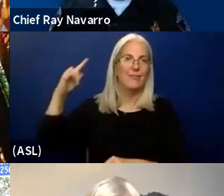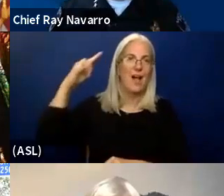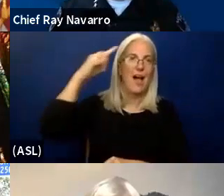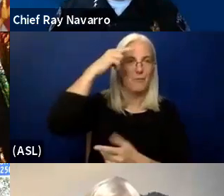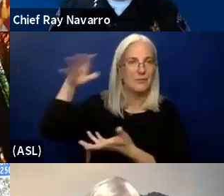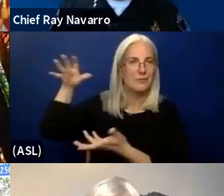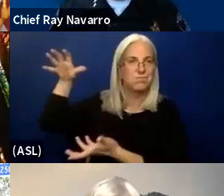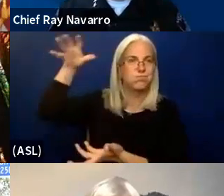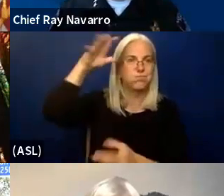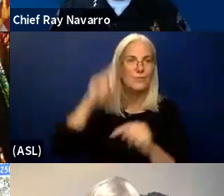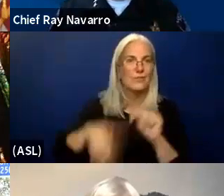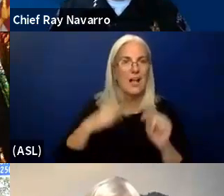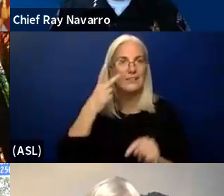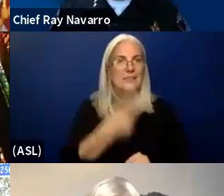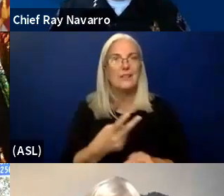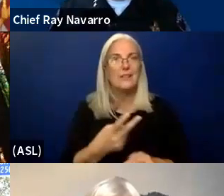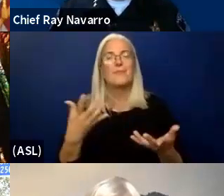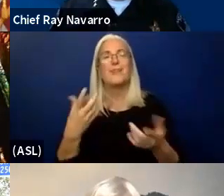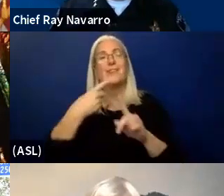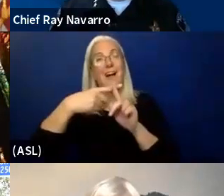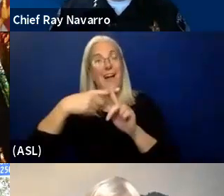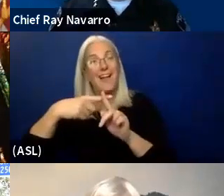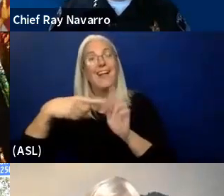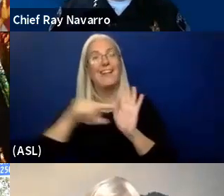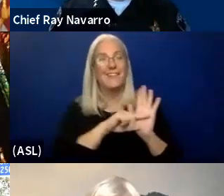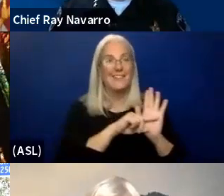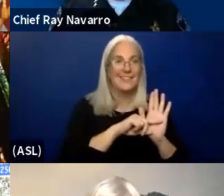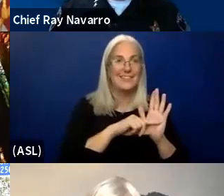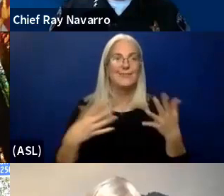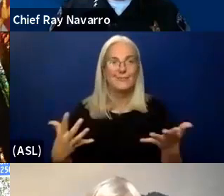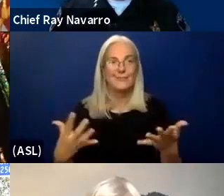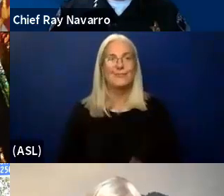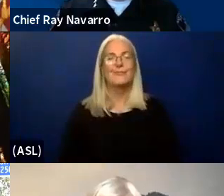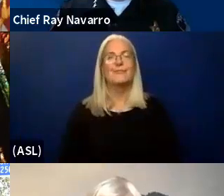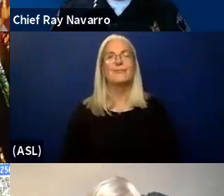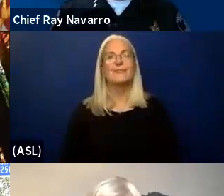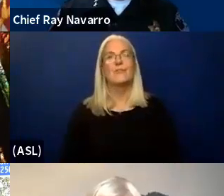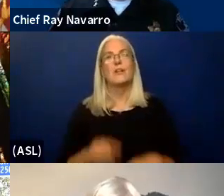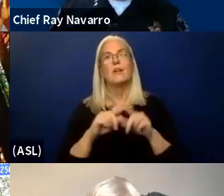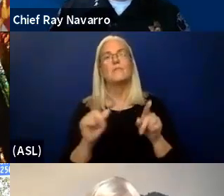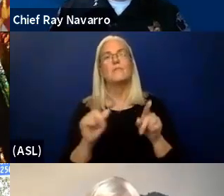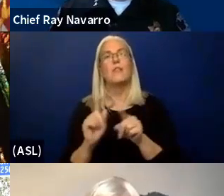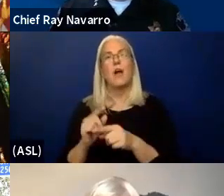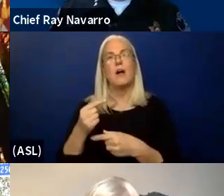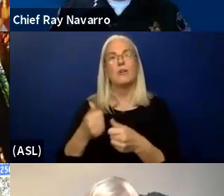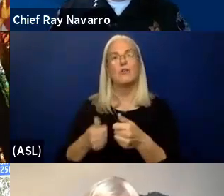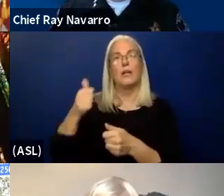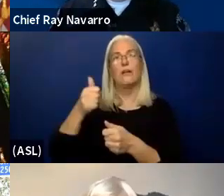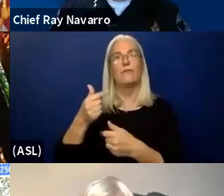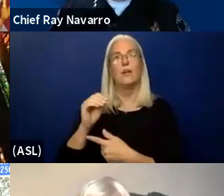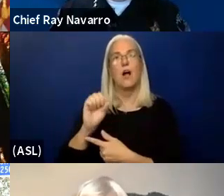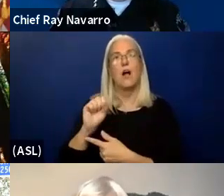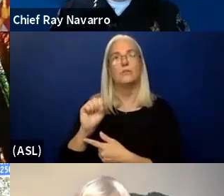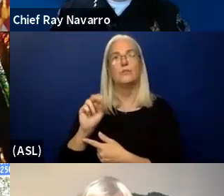and bad news there. But as Chief Gosner indicated, crews are still working along the Highway 12 corridor and